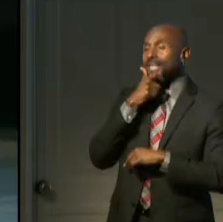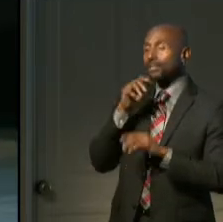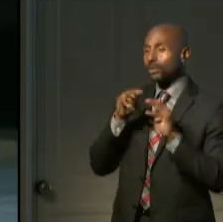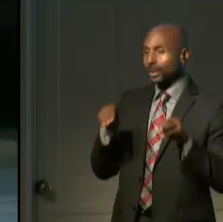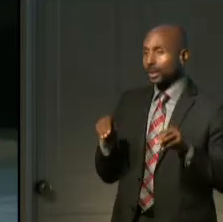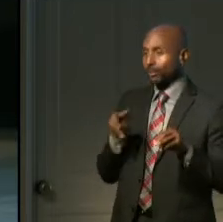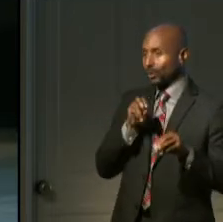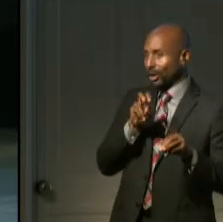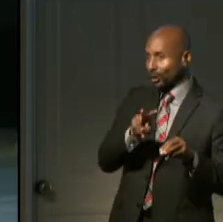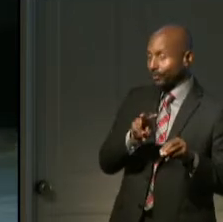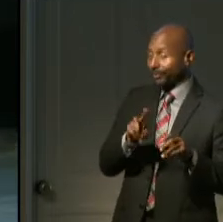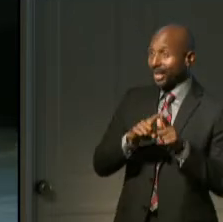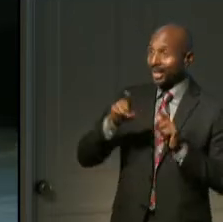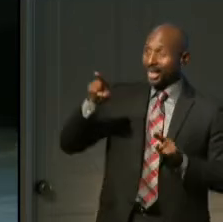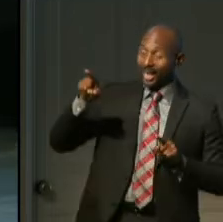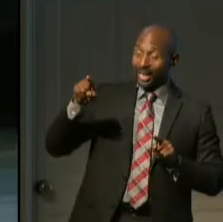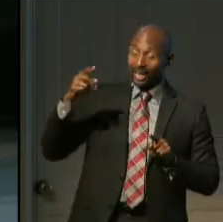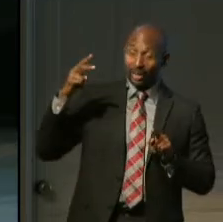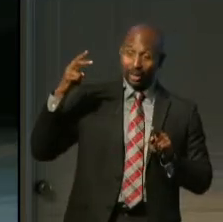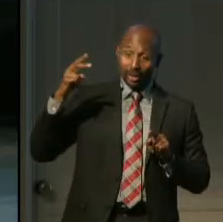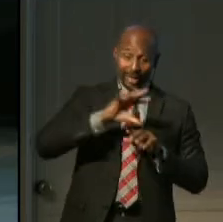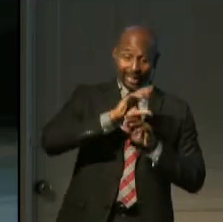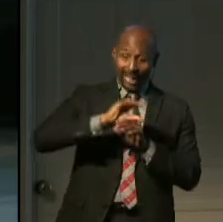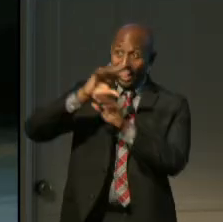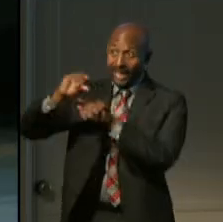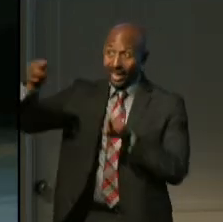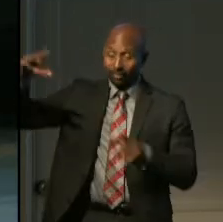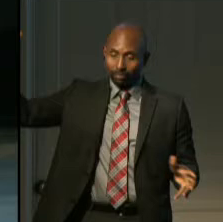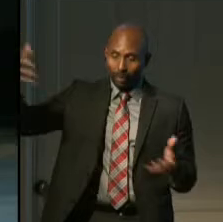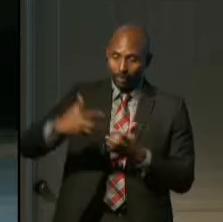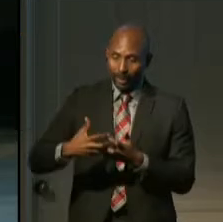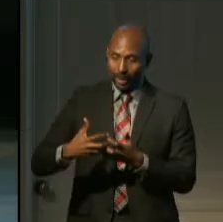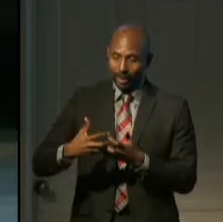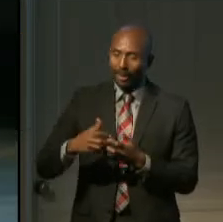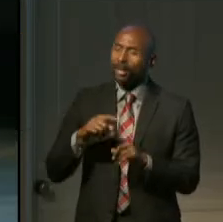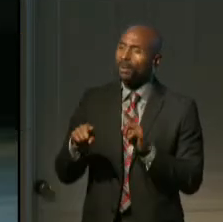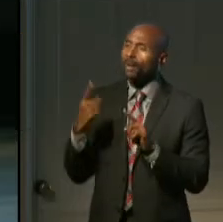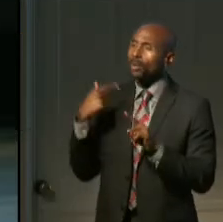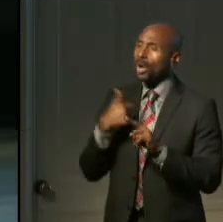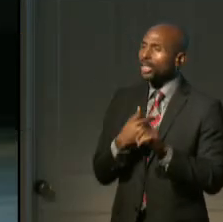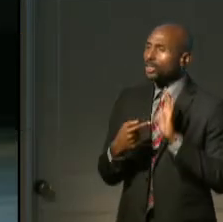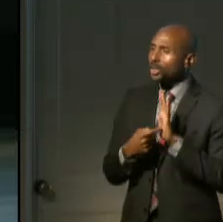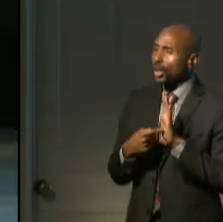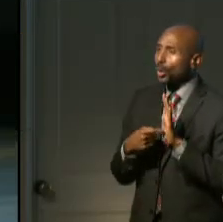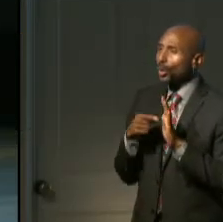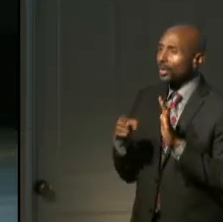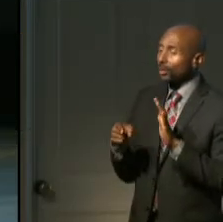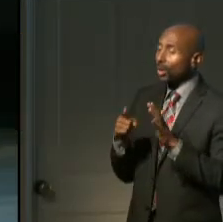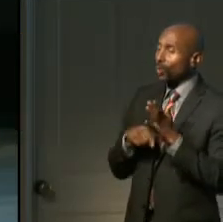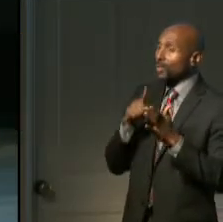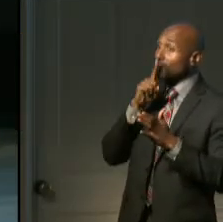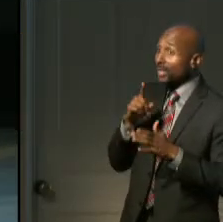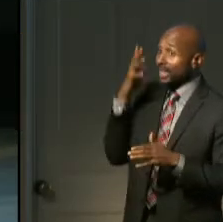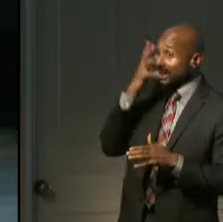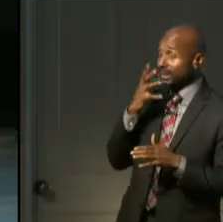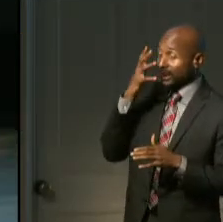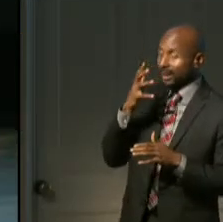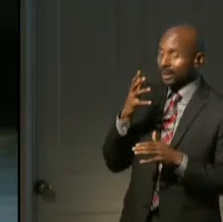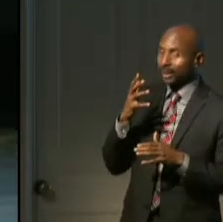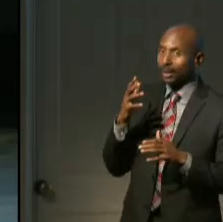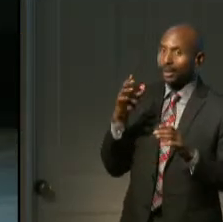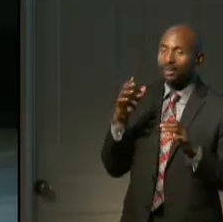together. But in order to show what it originally looked like, it's amazing all the surprising pieces of documentation you